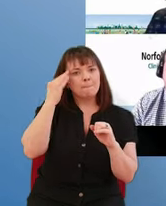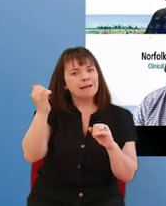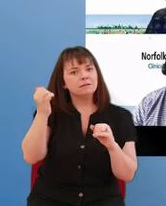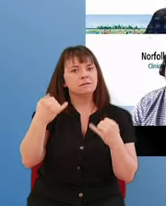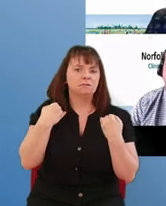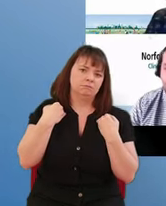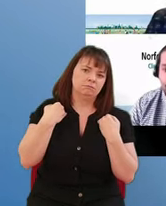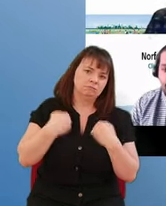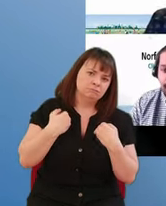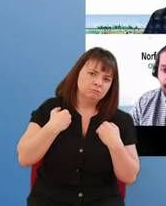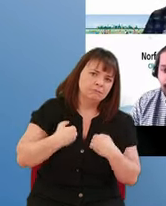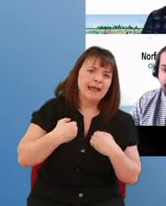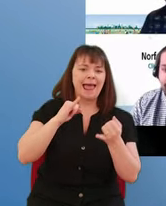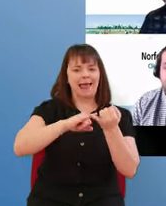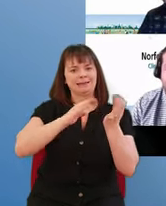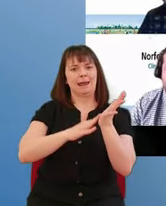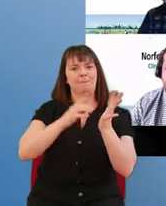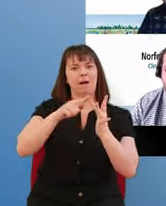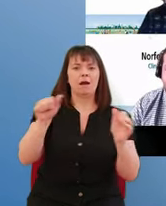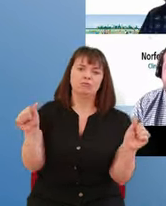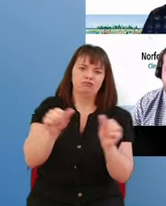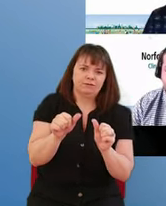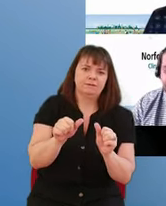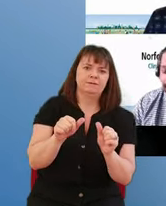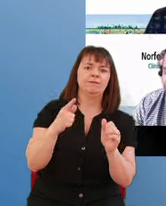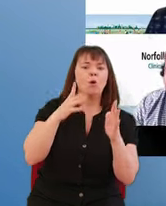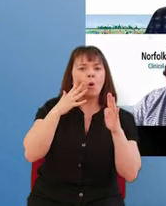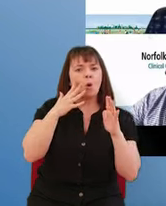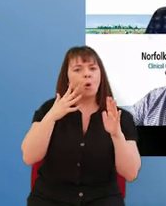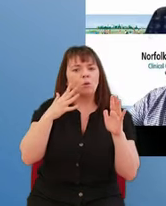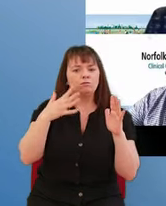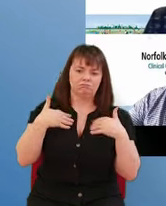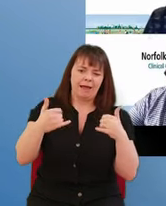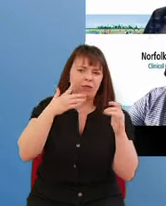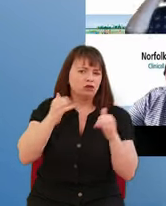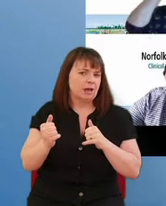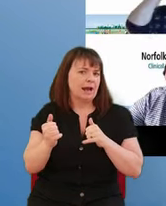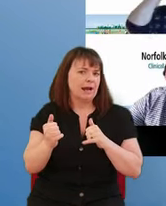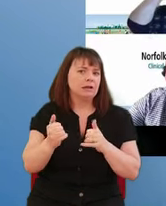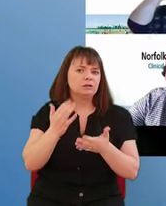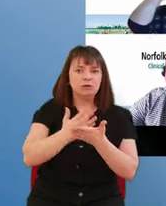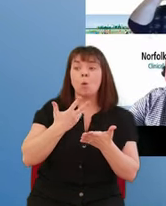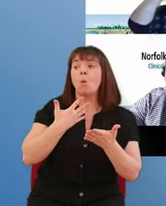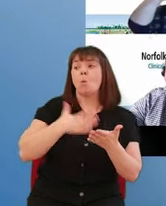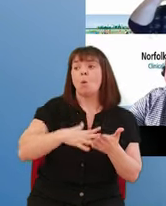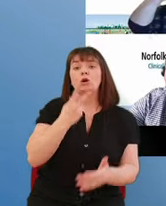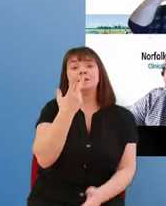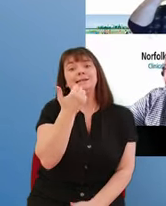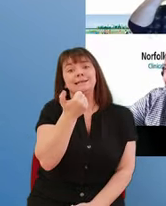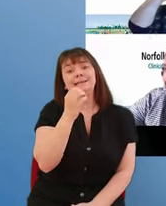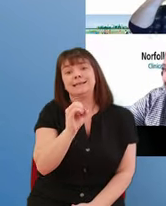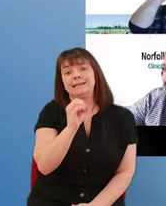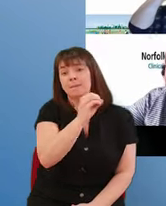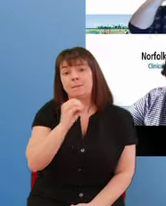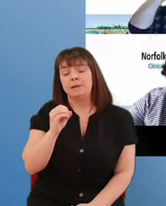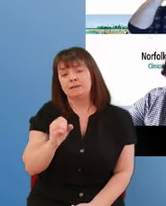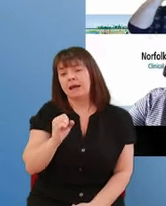have access to their core physical annual health checks. This is an ambition driven by